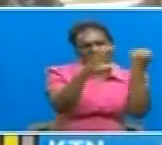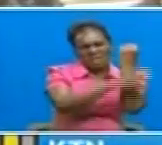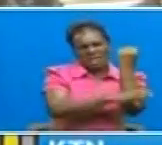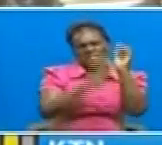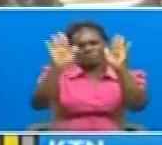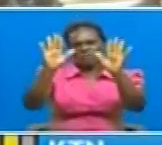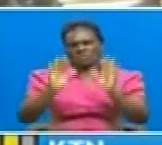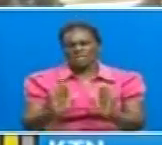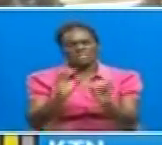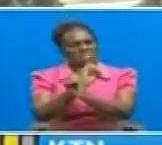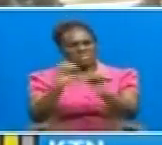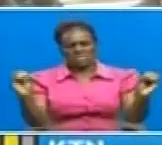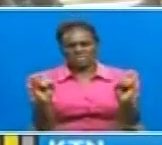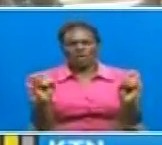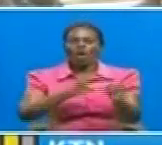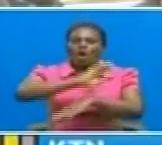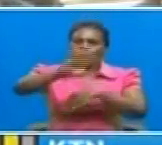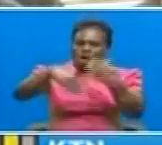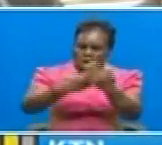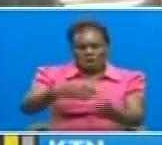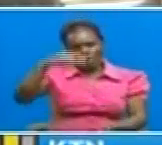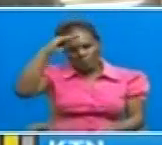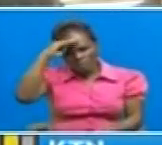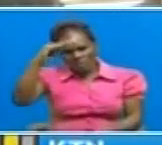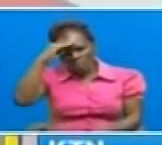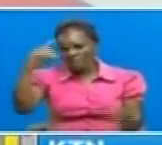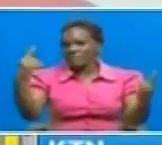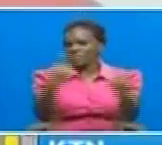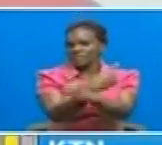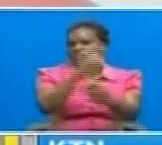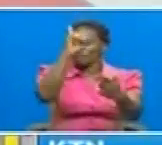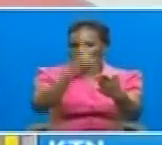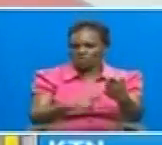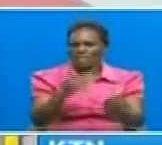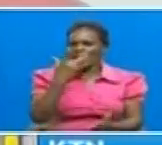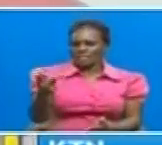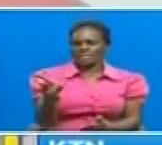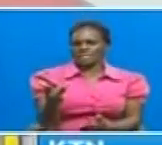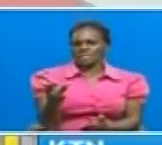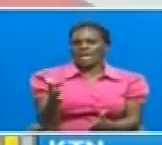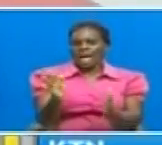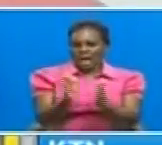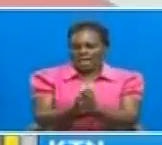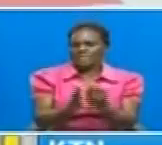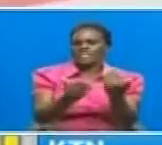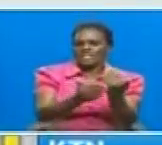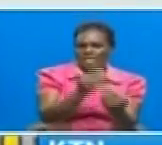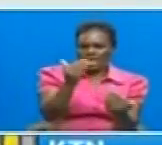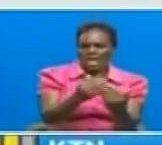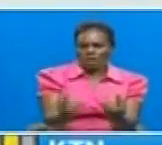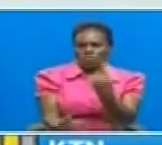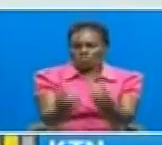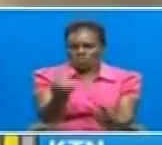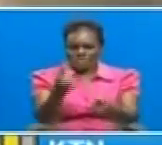or Ugandan Waragi, all of it is alcohol. The difference is in the taste and the treatment process, as well as the